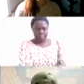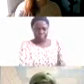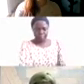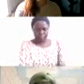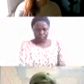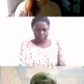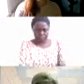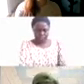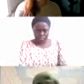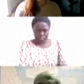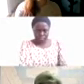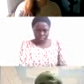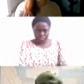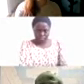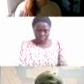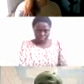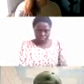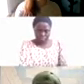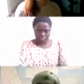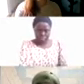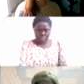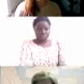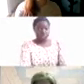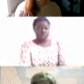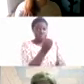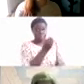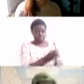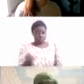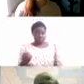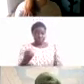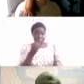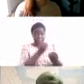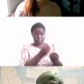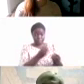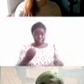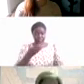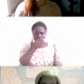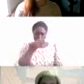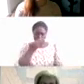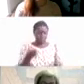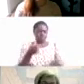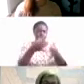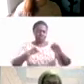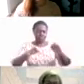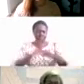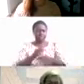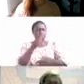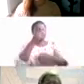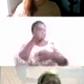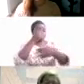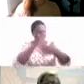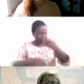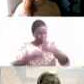violence committed based on their gender and their handicap.